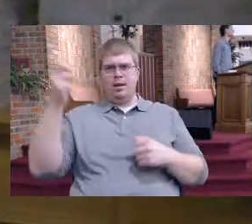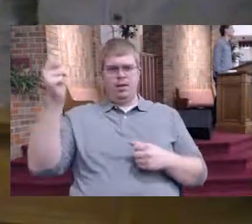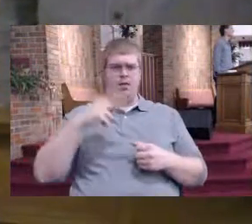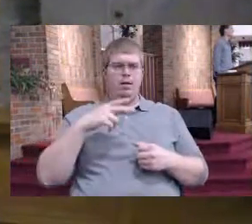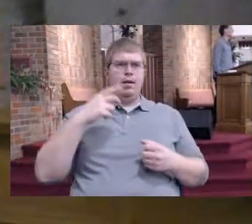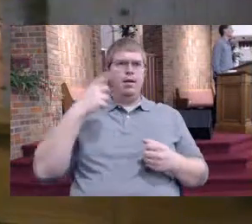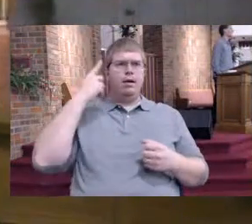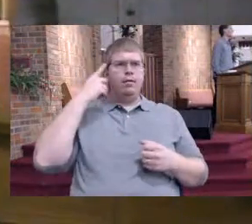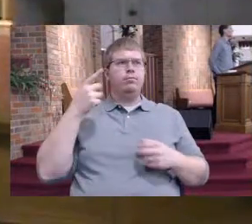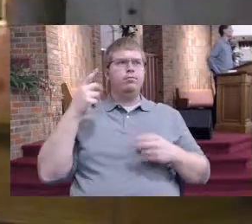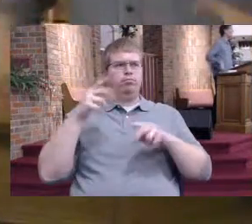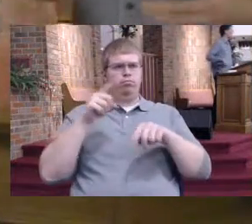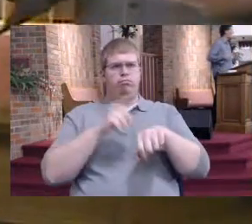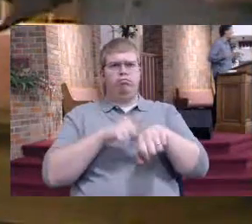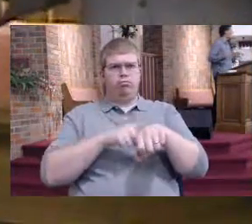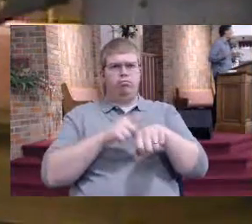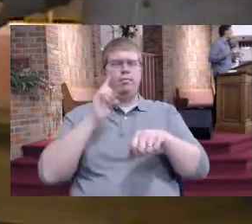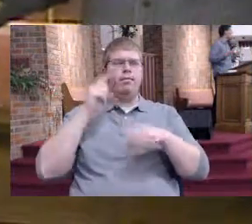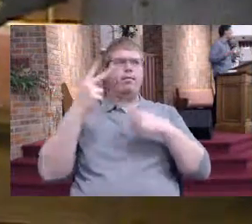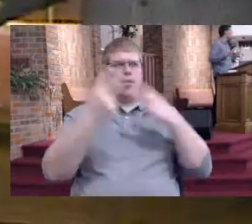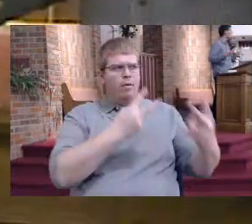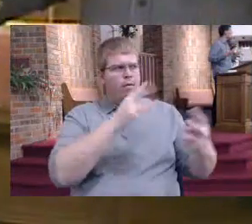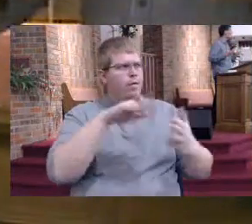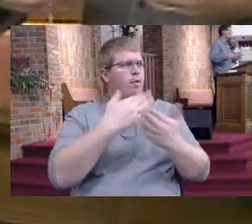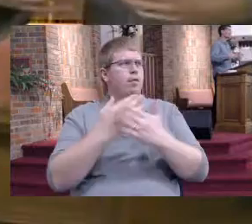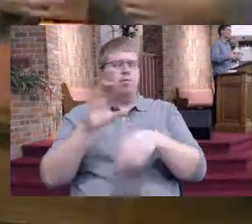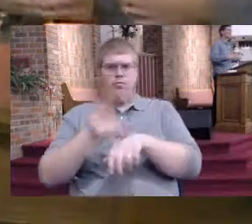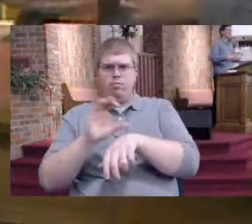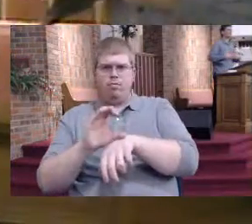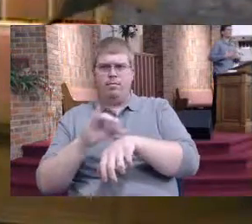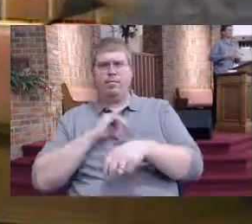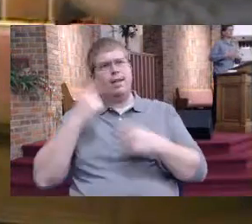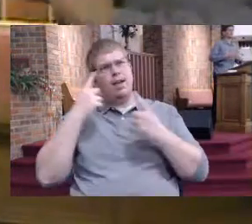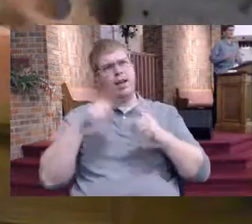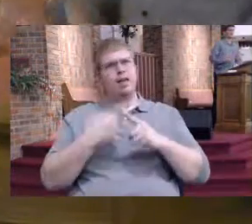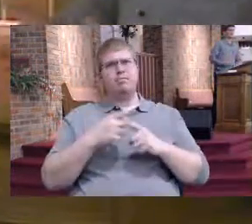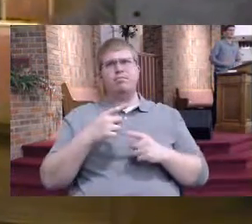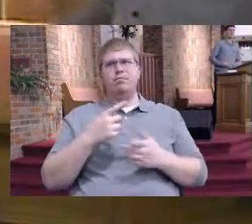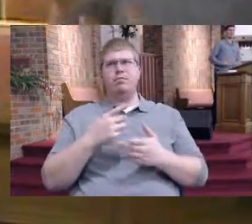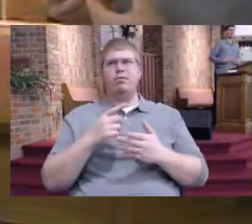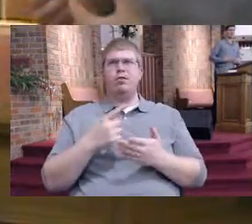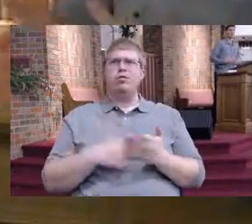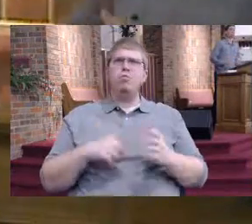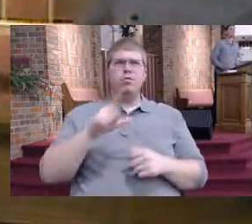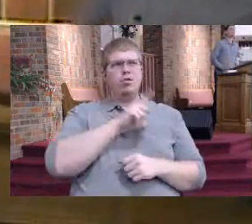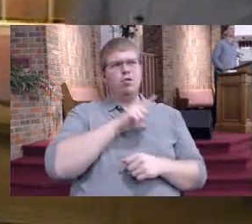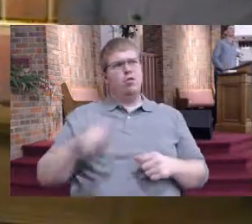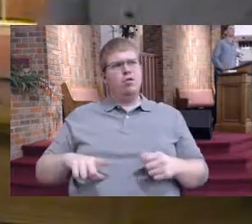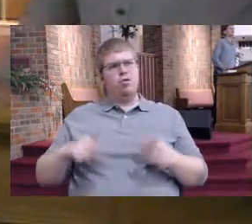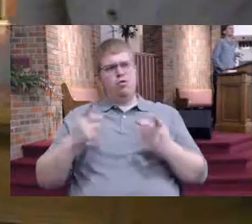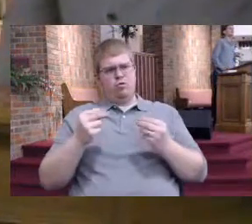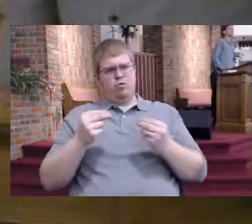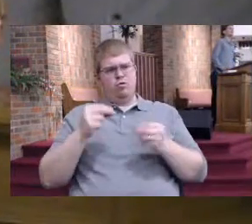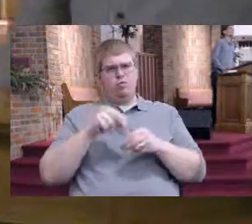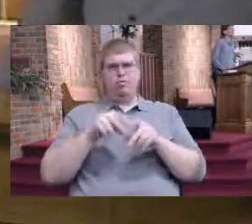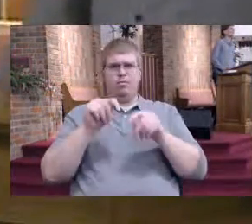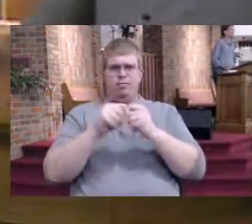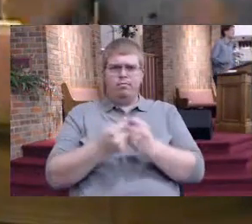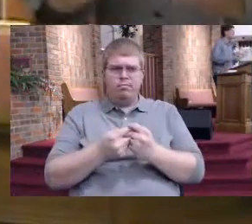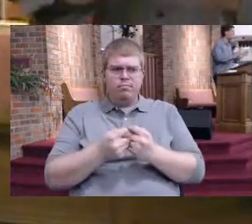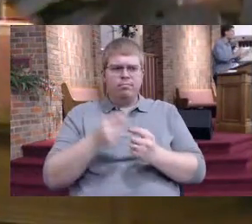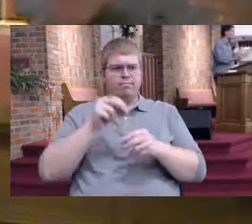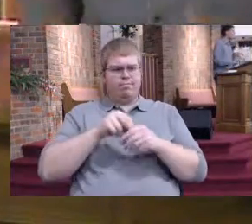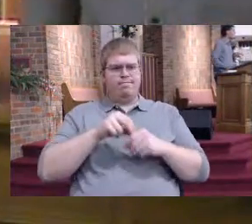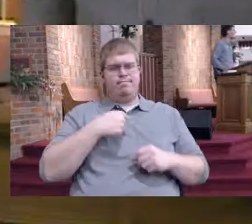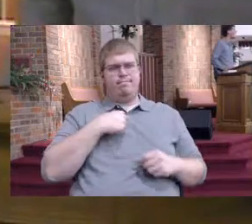churches, I've sort of thought about, you know, what the Lord has been doing through our team and through me. I've come to realize